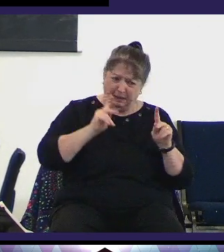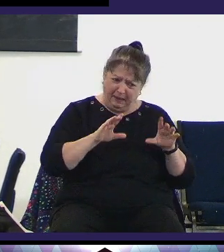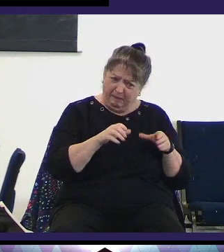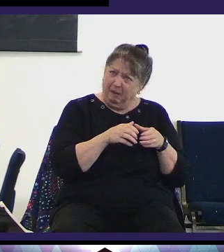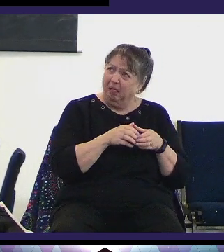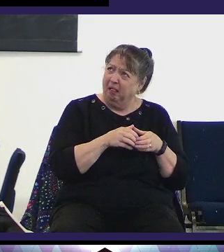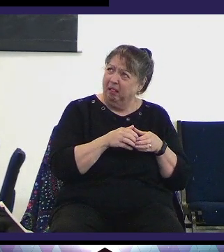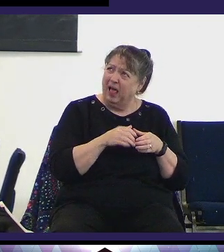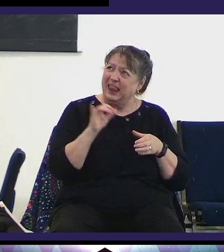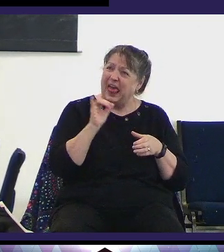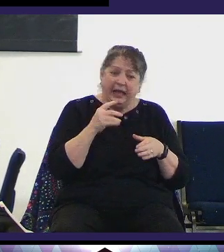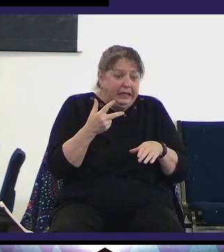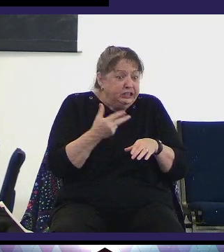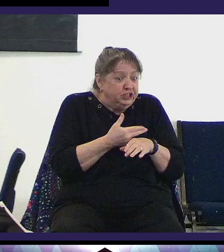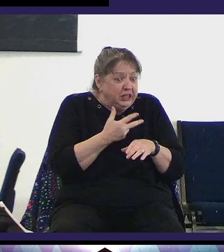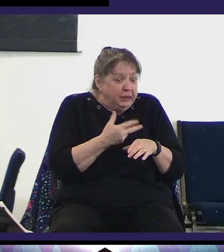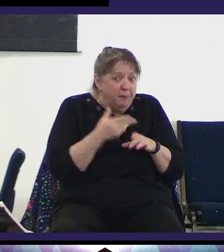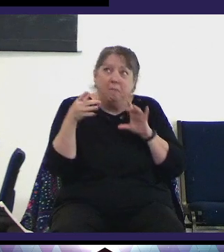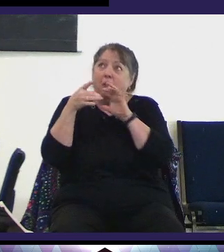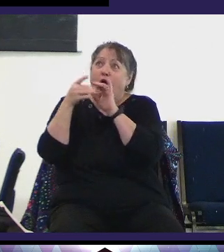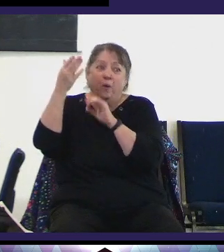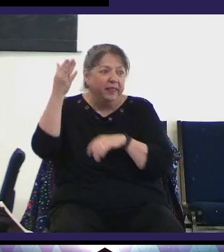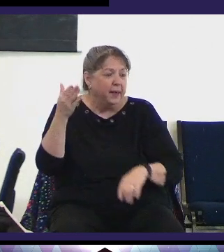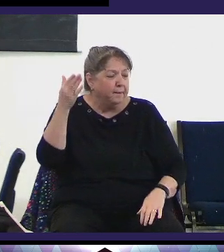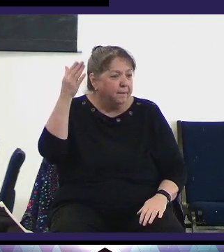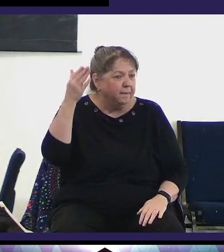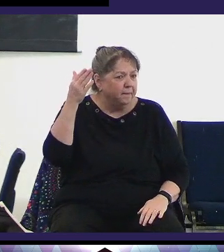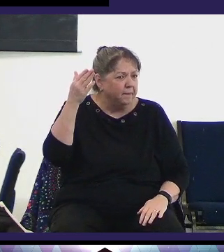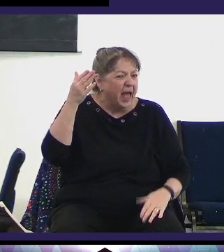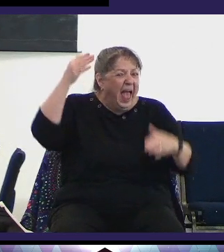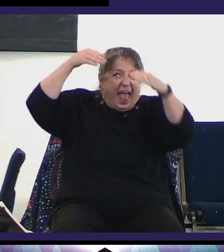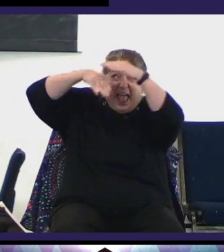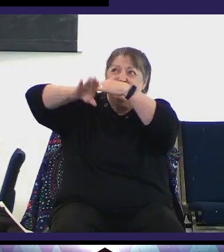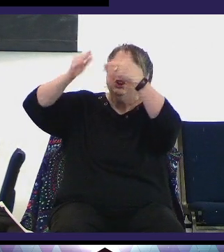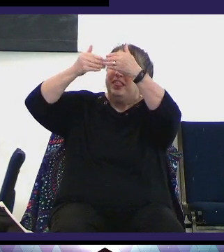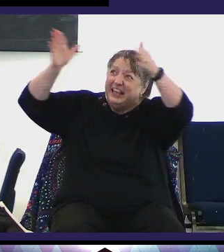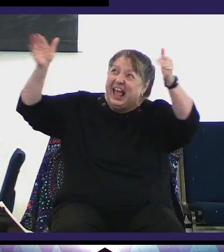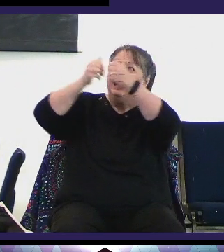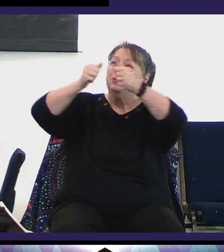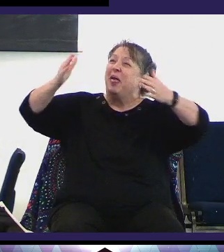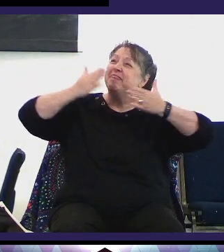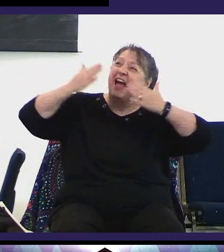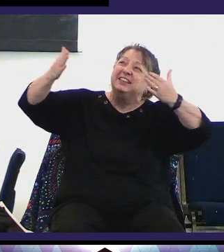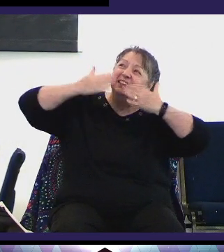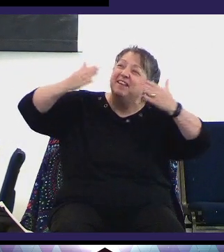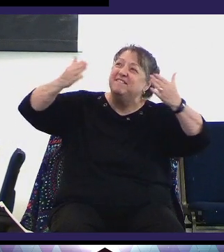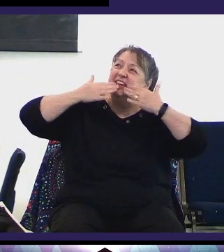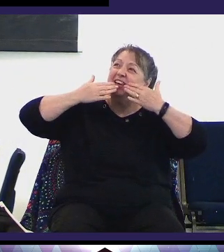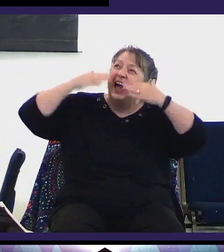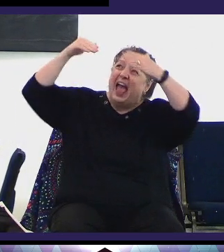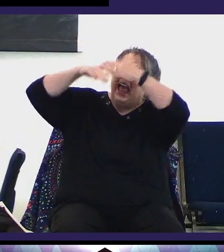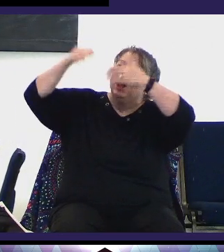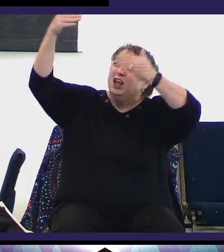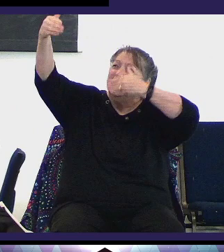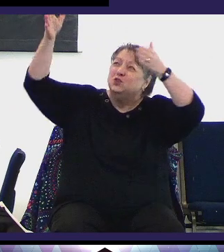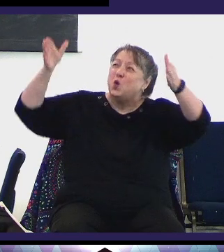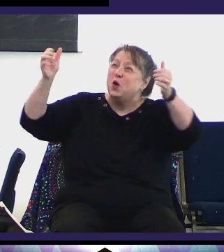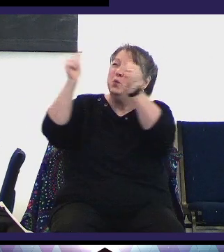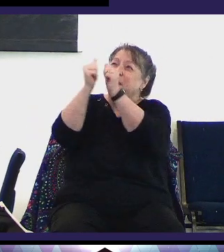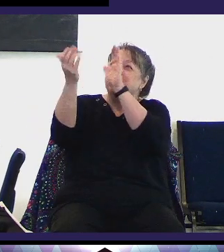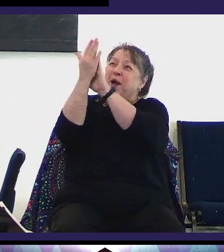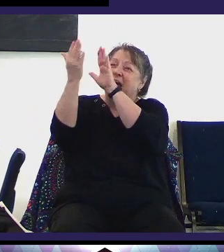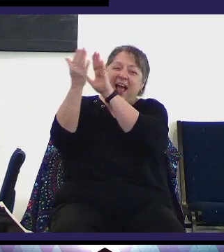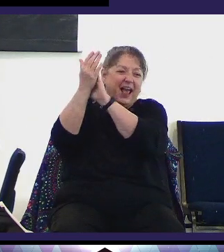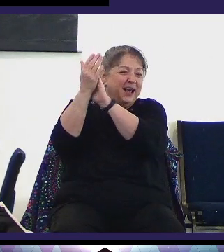his pasture. Enter his gates with thanksgiving and courts with praise. Give thanks to him